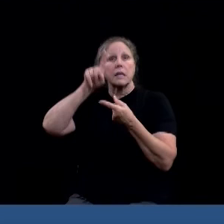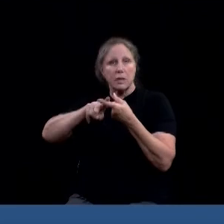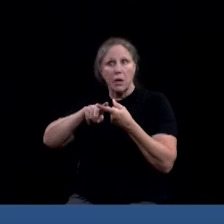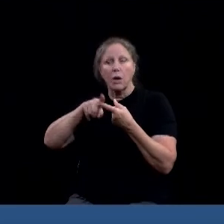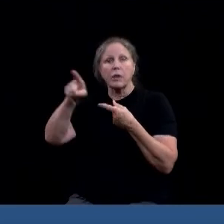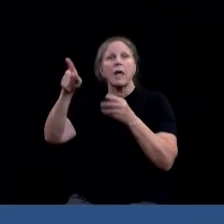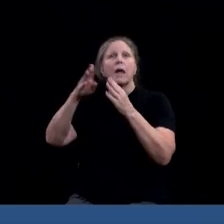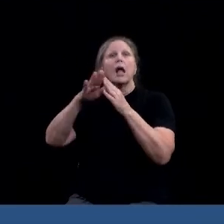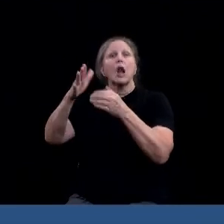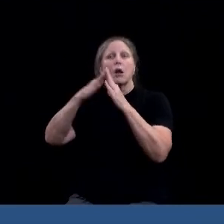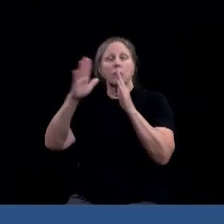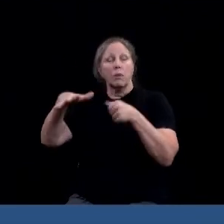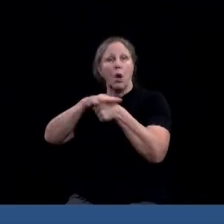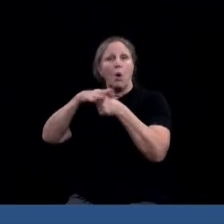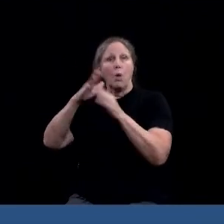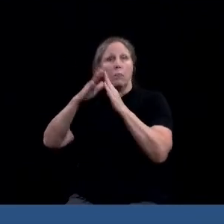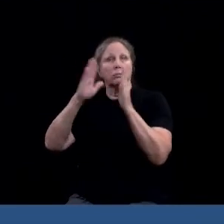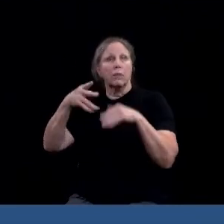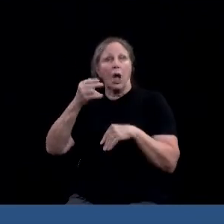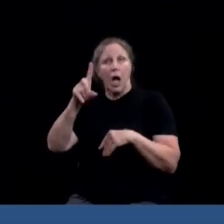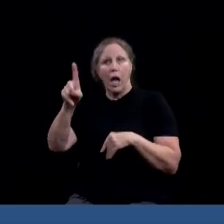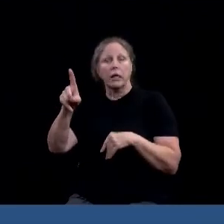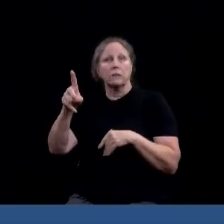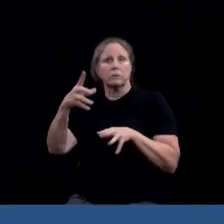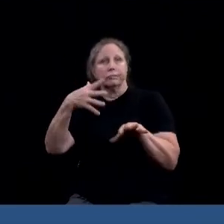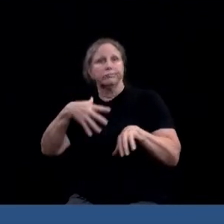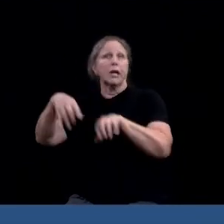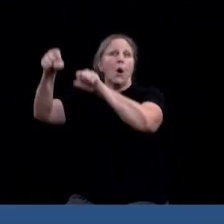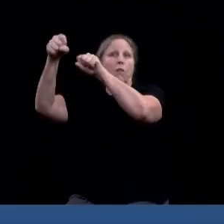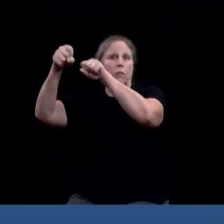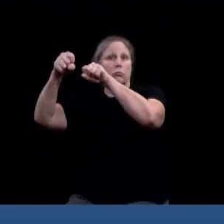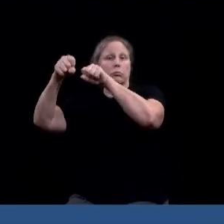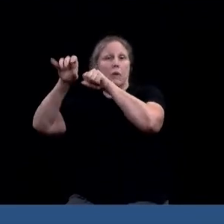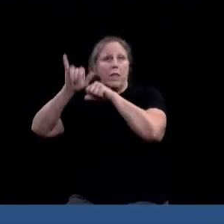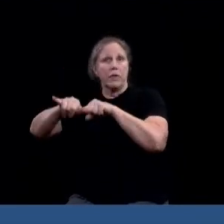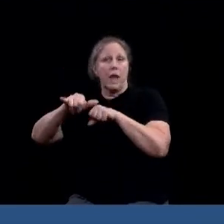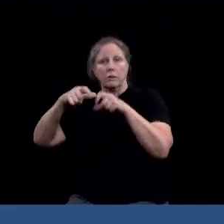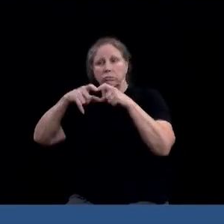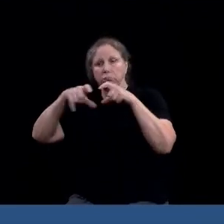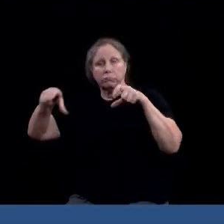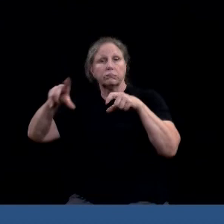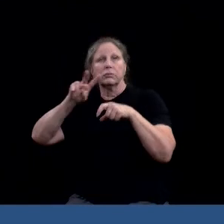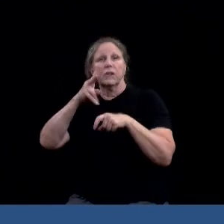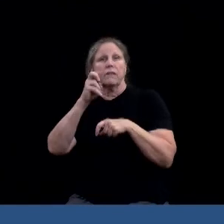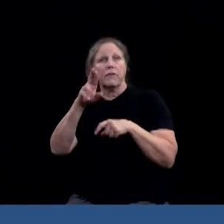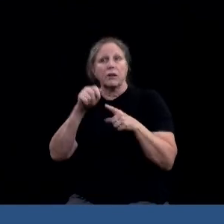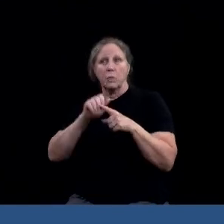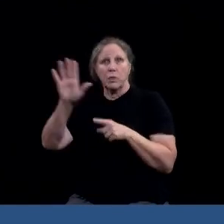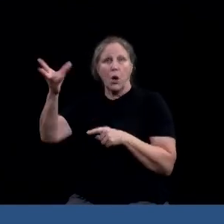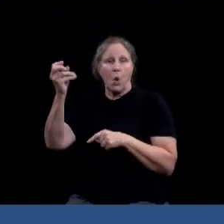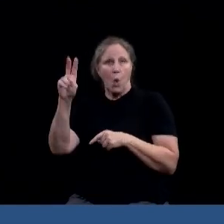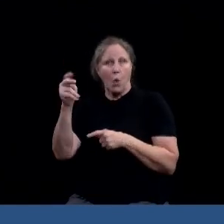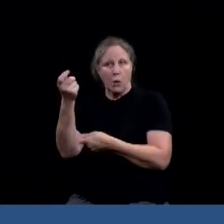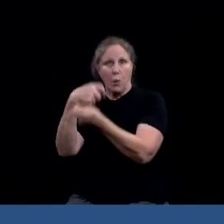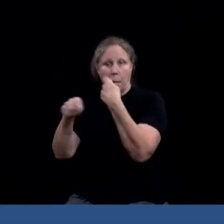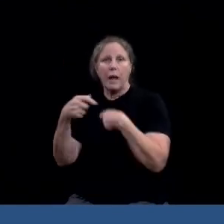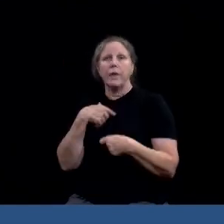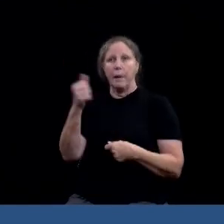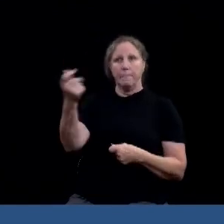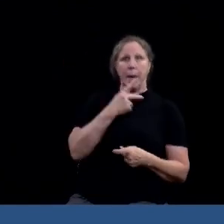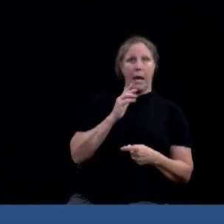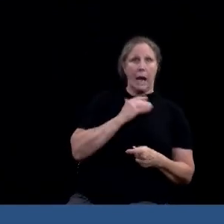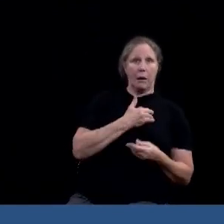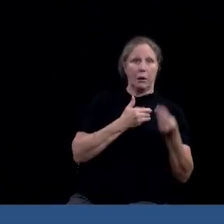absorb that voucher with one of their own, and we get ours back. It is my hope that the